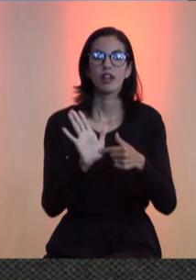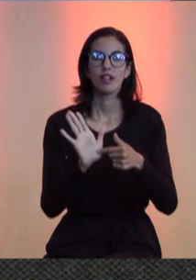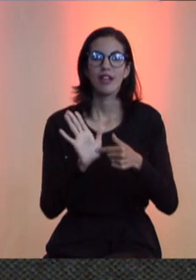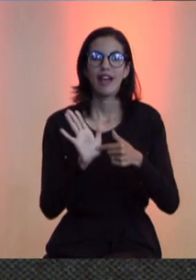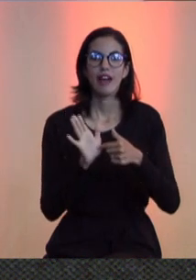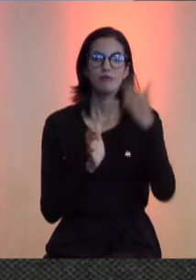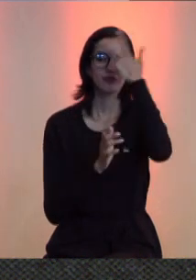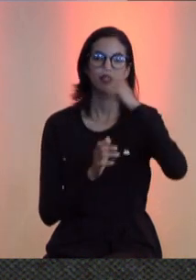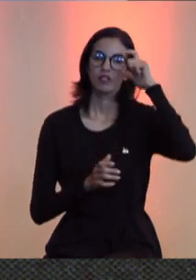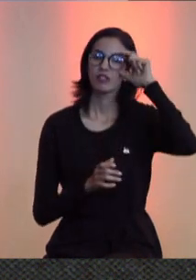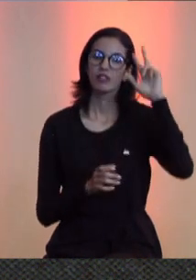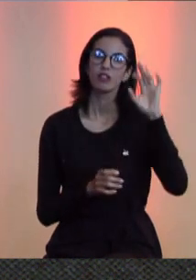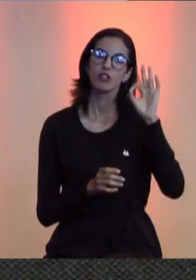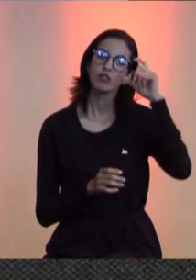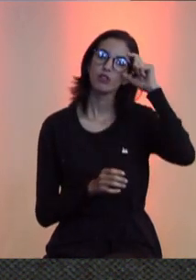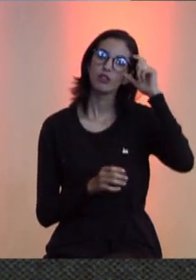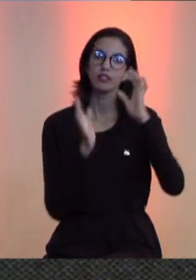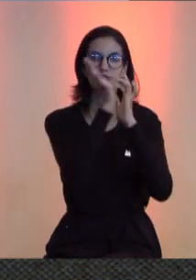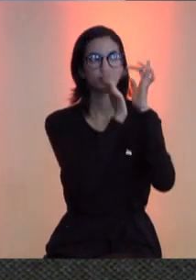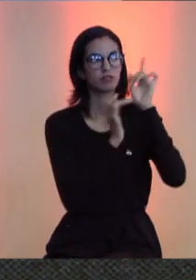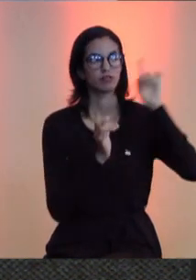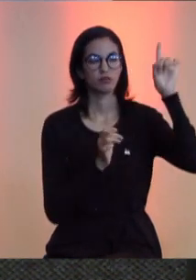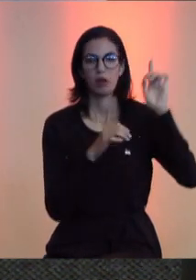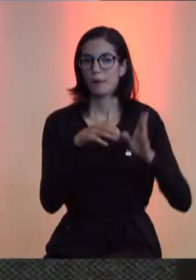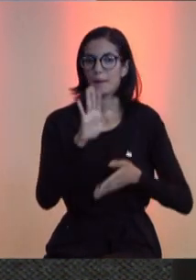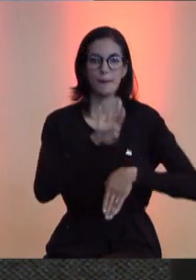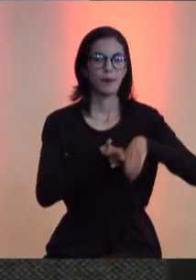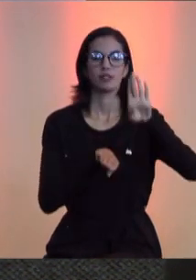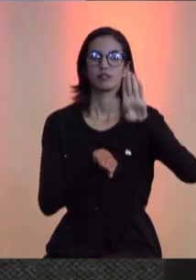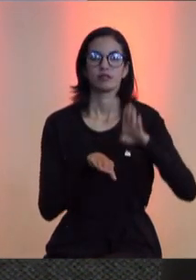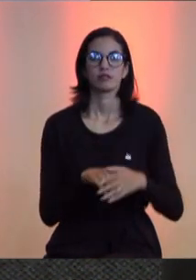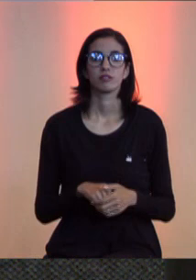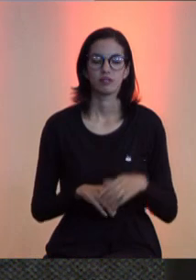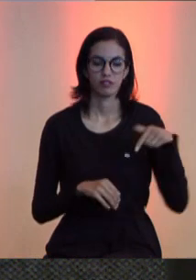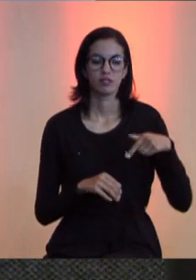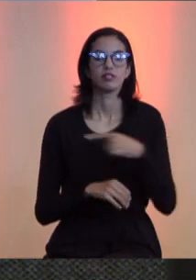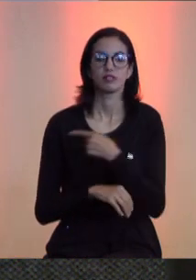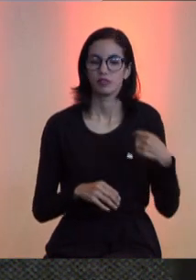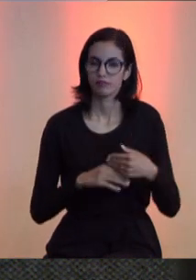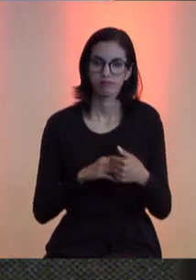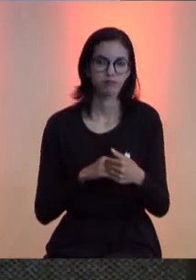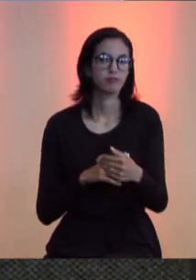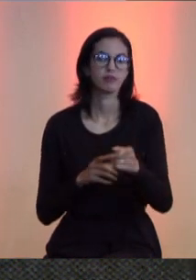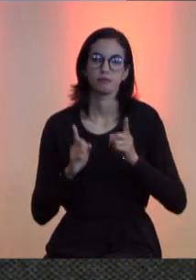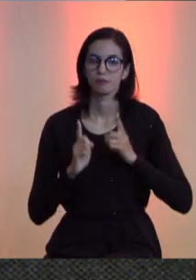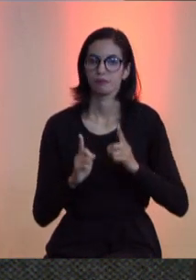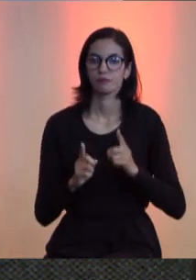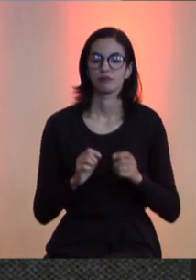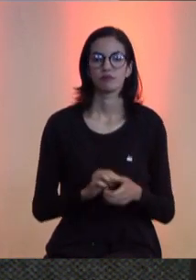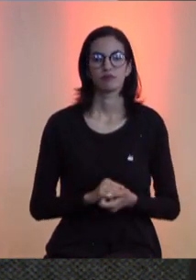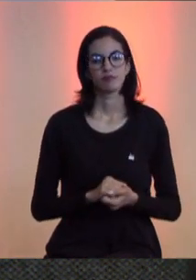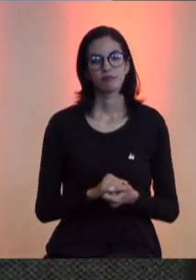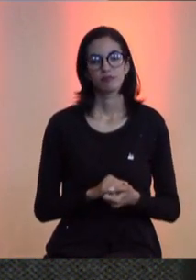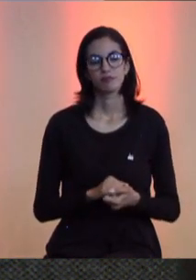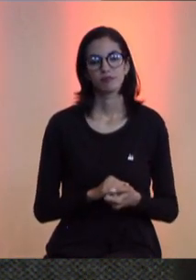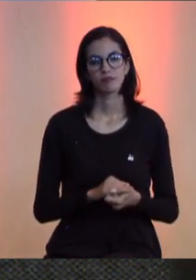Christ. Jesucristo. And we are going to continue the whole week. Continuaremos la semana entera. Let's go to the